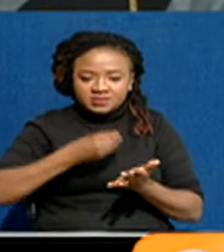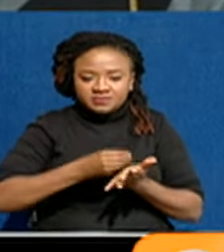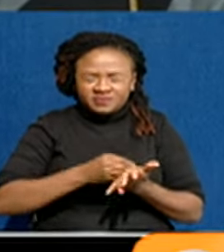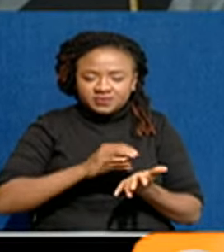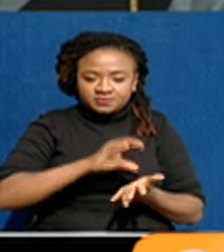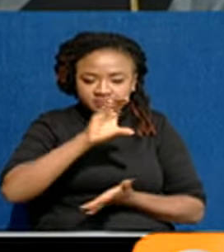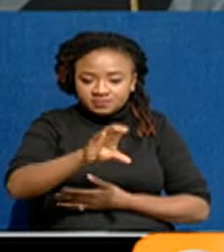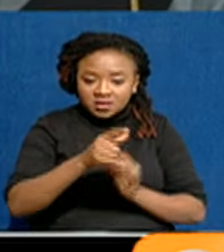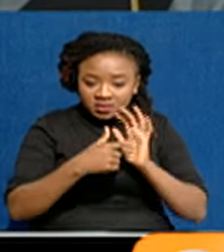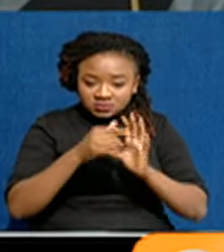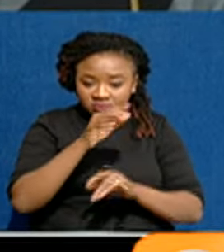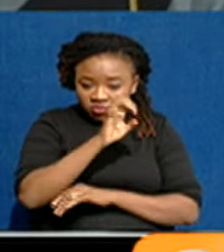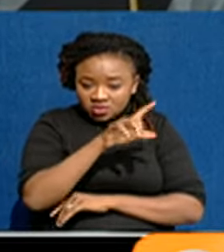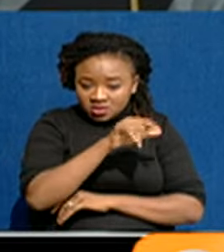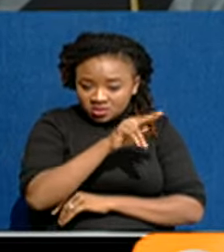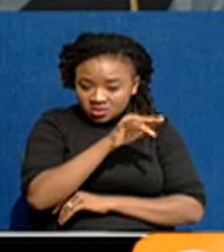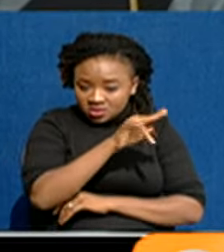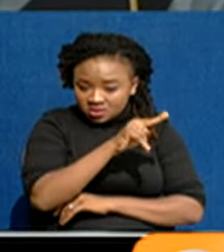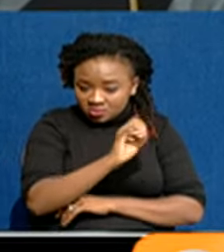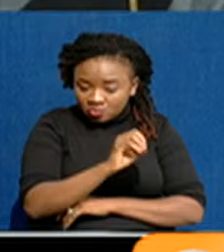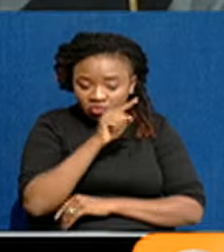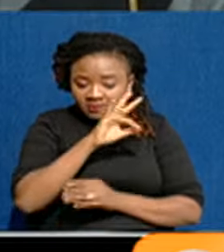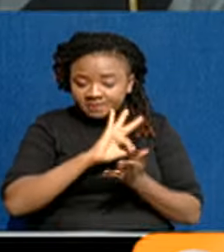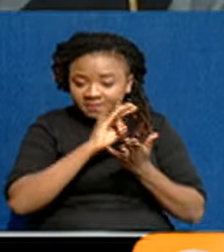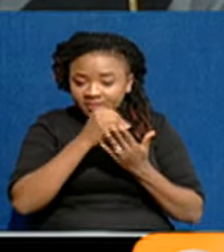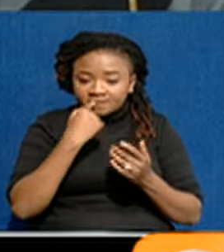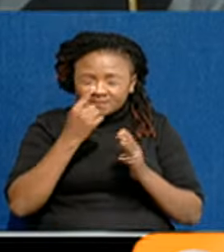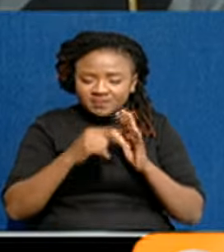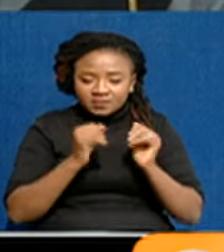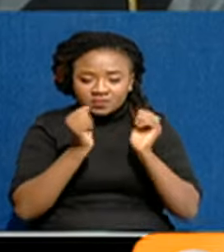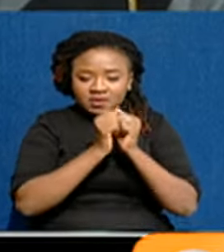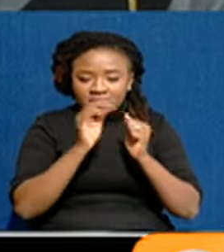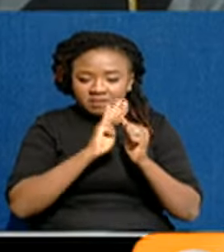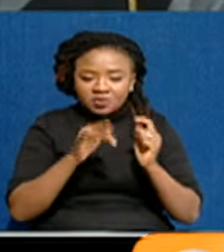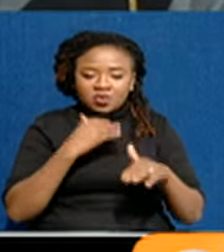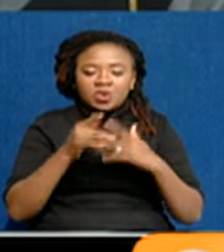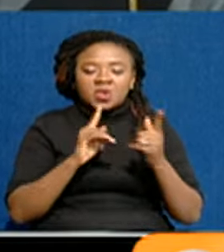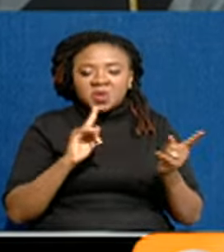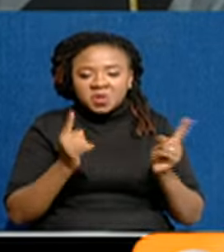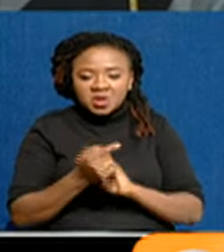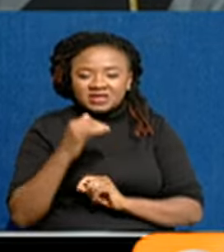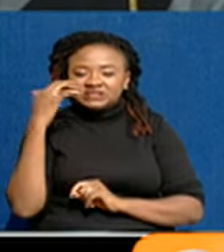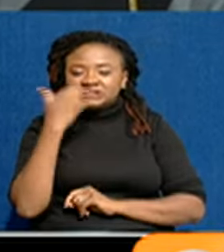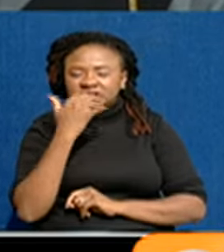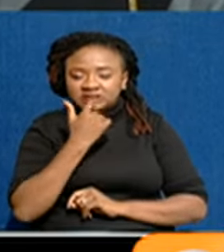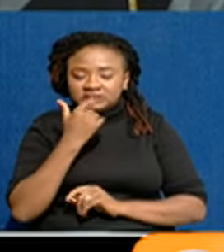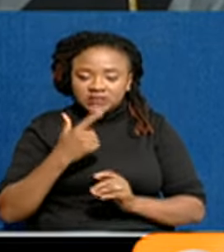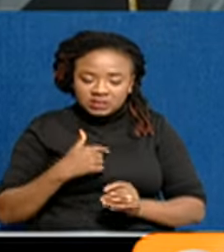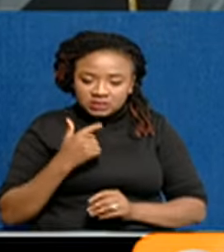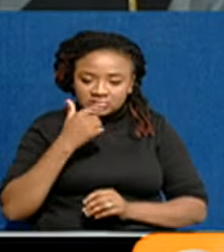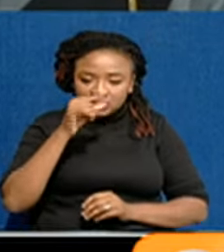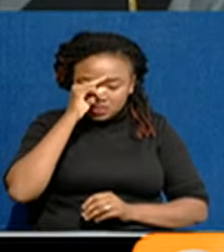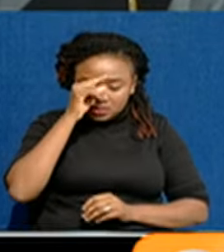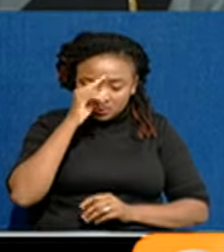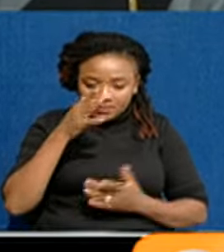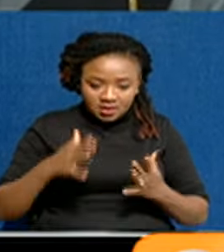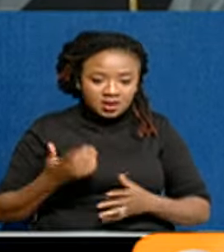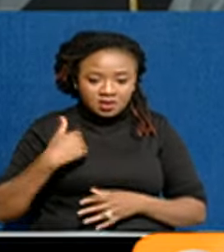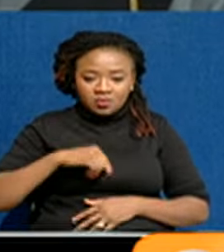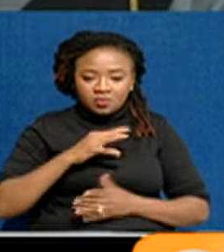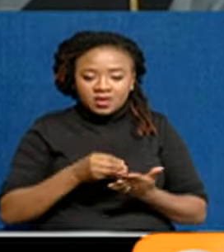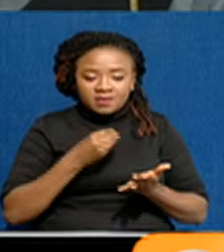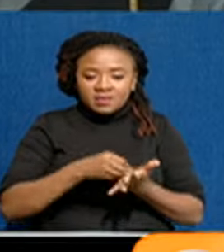even the El Nino funds that you're talking about earlier on, it was projected to be 10 billion, and then later on the deputy president came back and told the counties that now we're not going to give you the